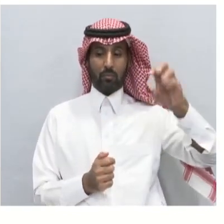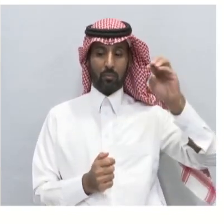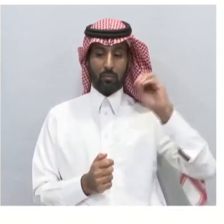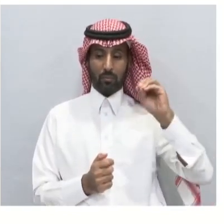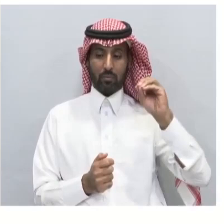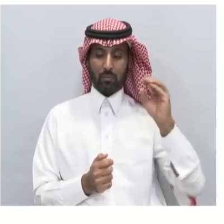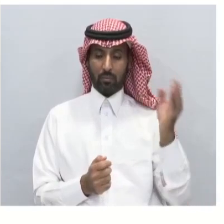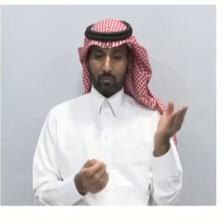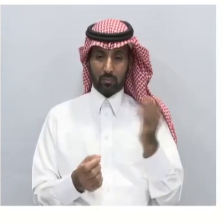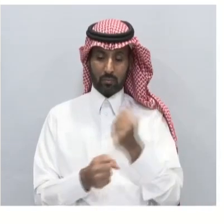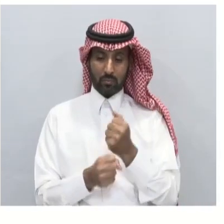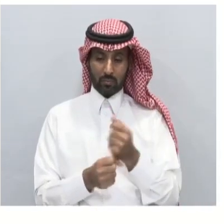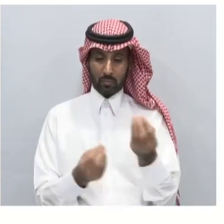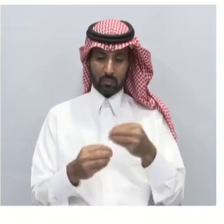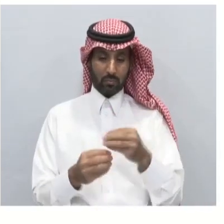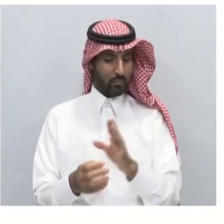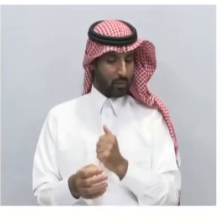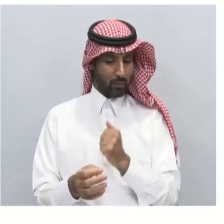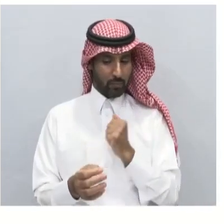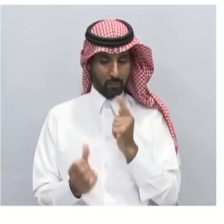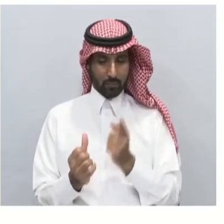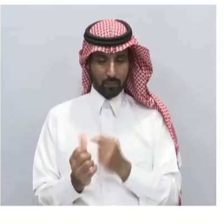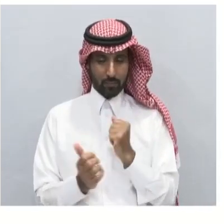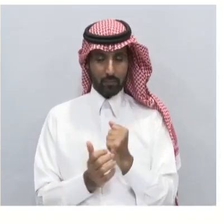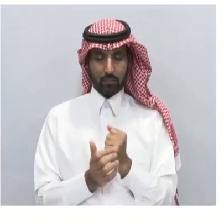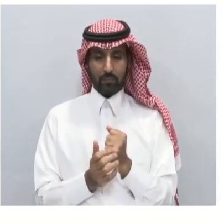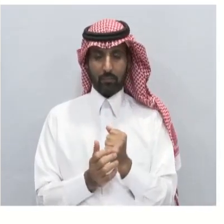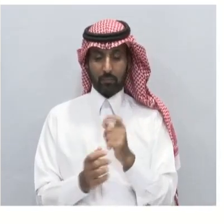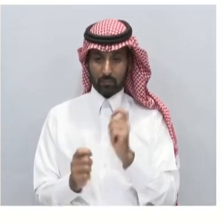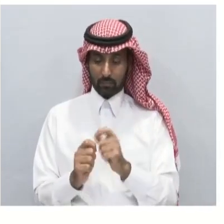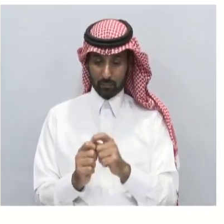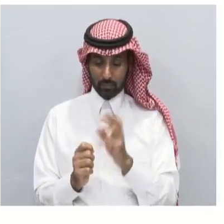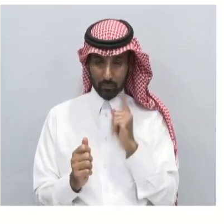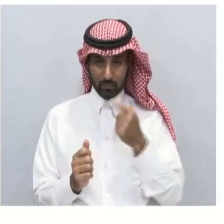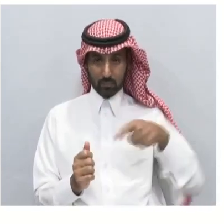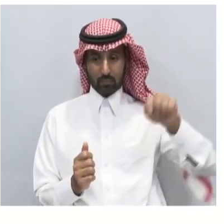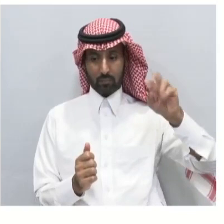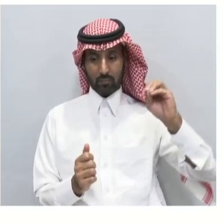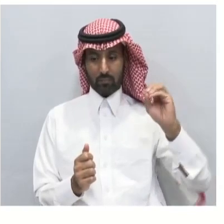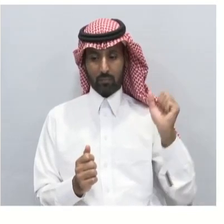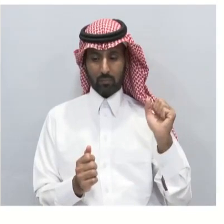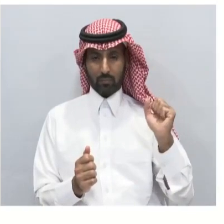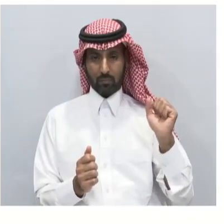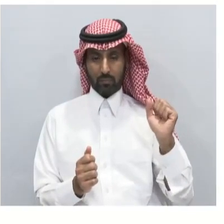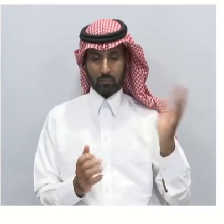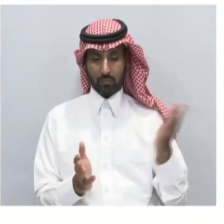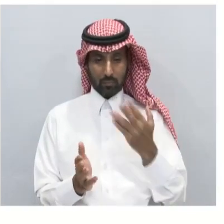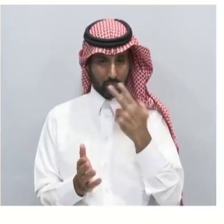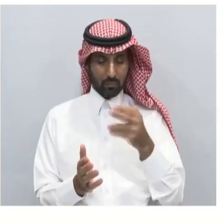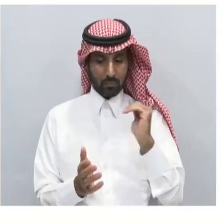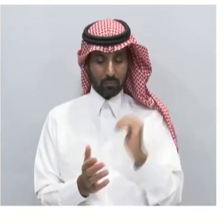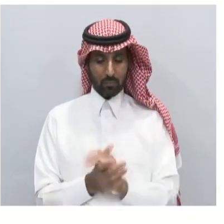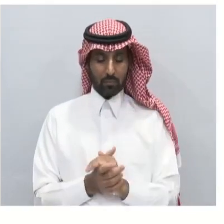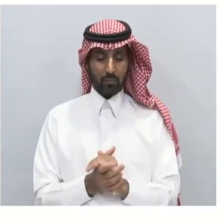it using the infinitives. Okay, given advice using the infinitives. Let's see the